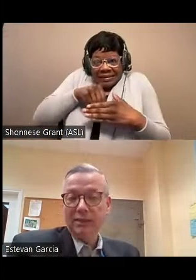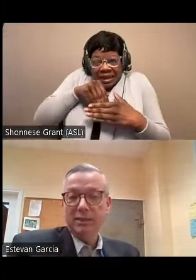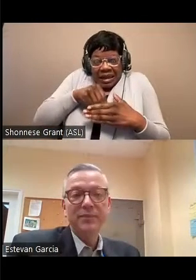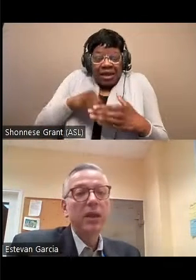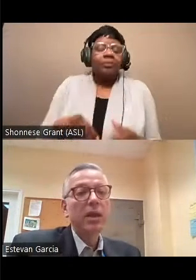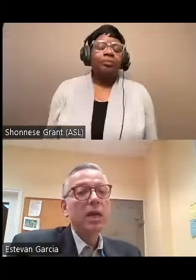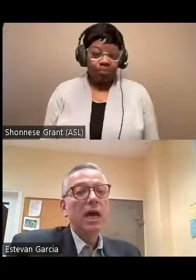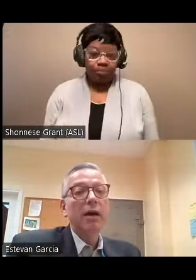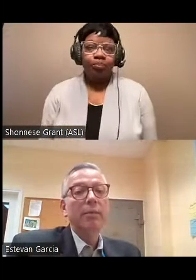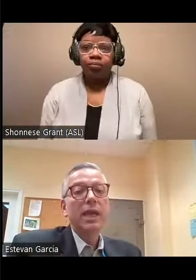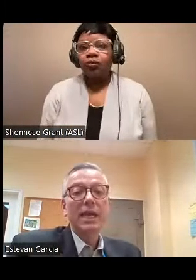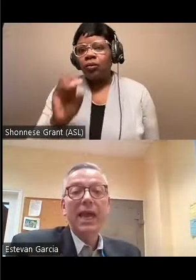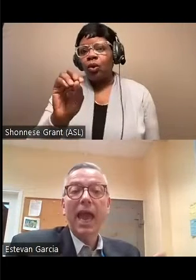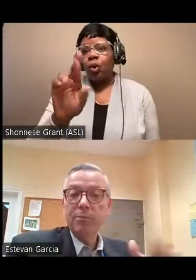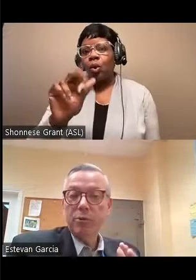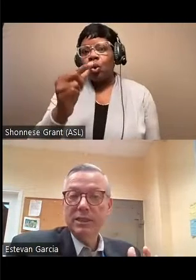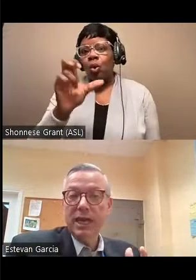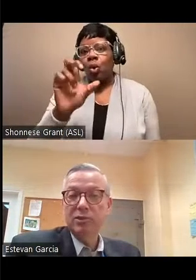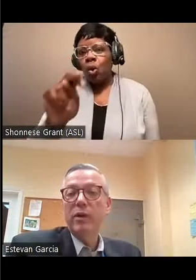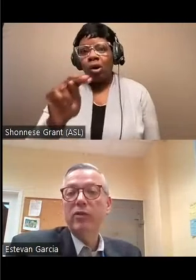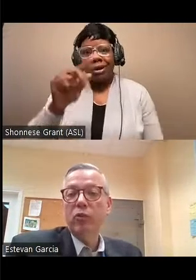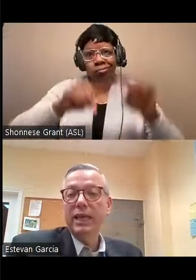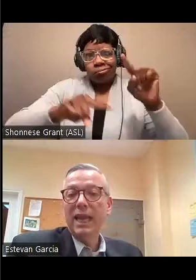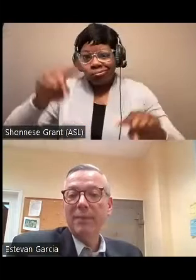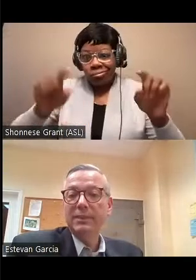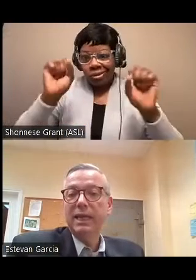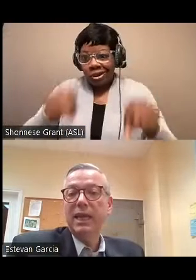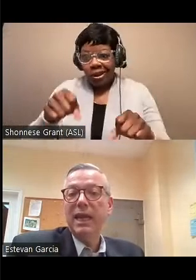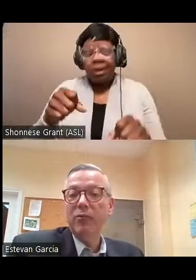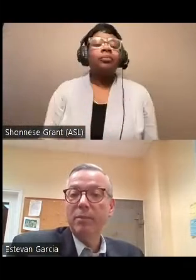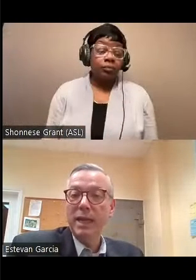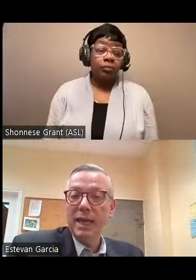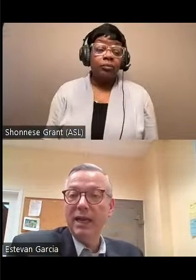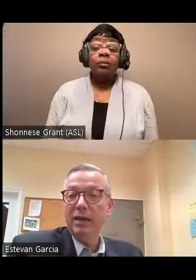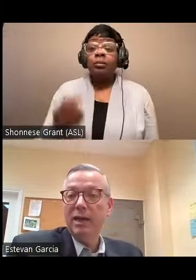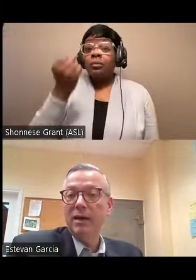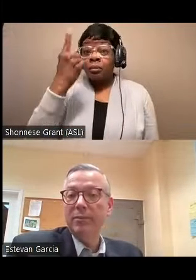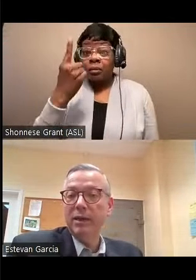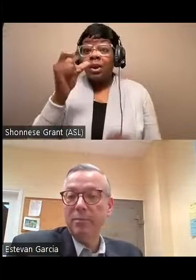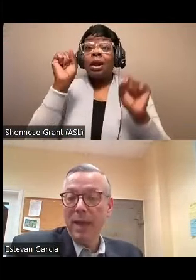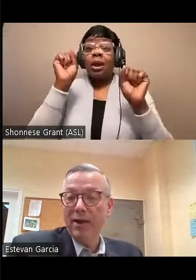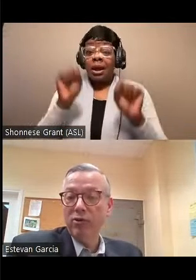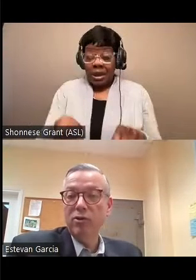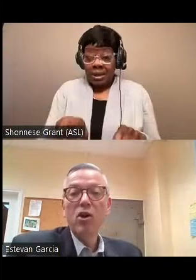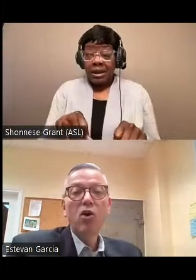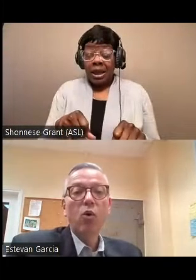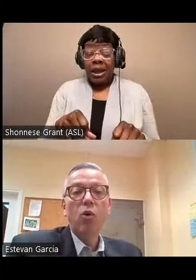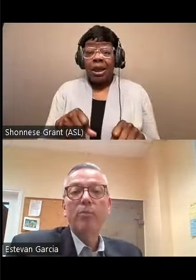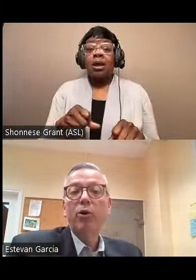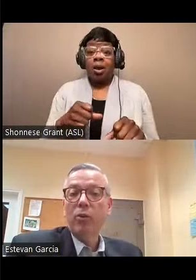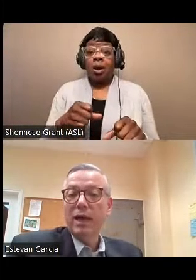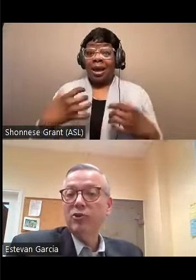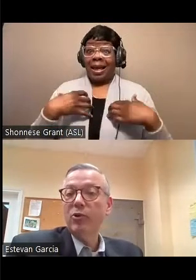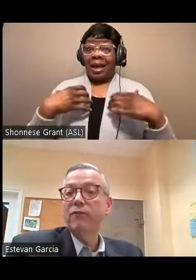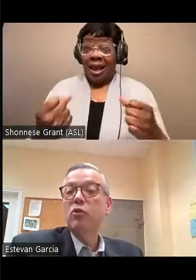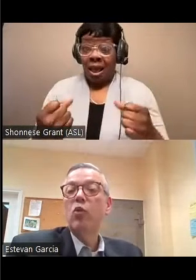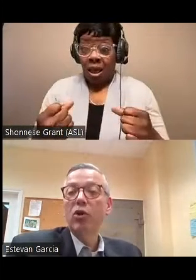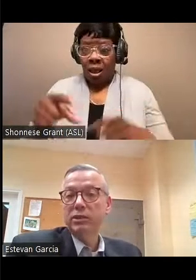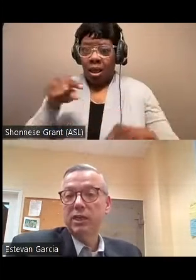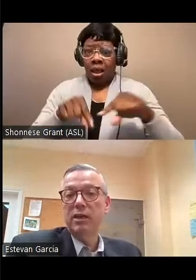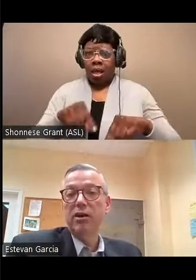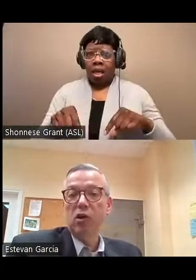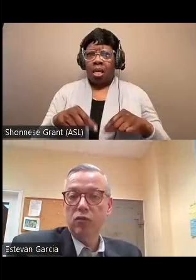into that. It can present with relapsing and remitting a pattern, or progress or